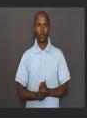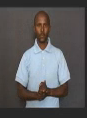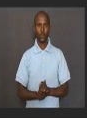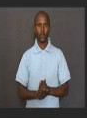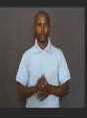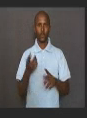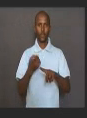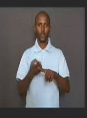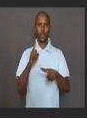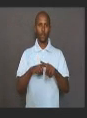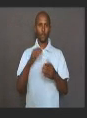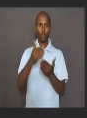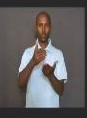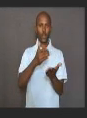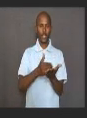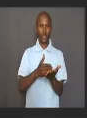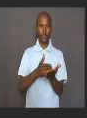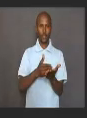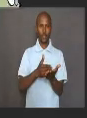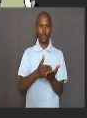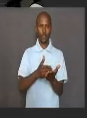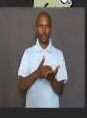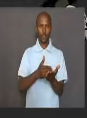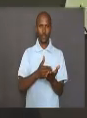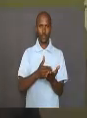Let's get back to our lesson.